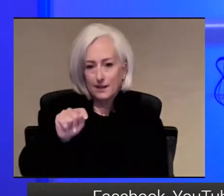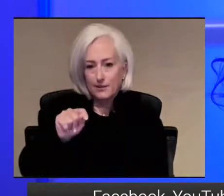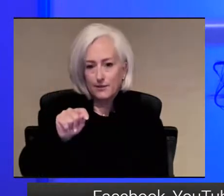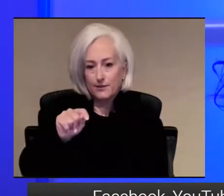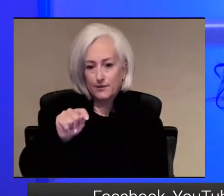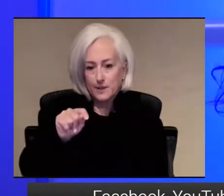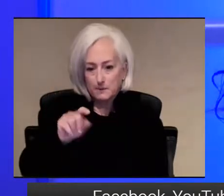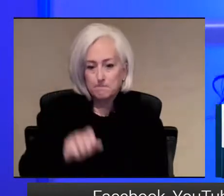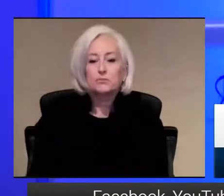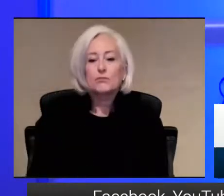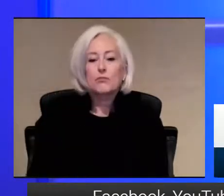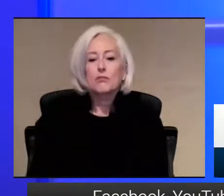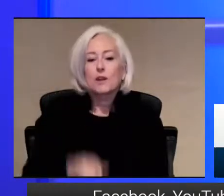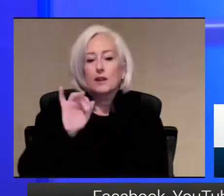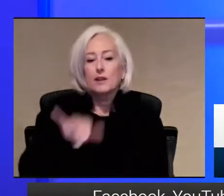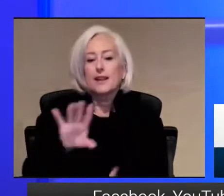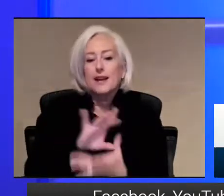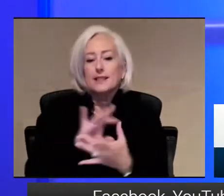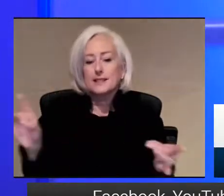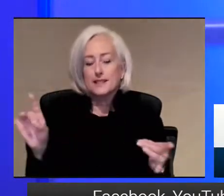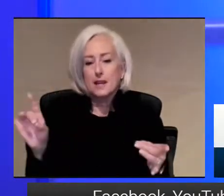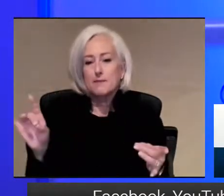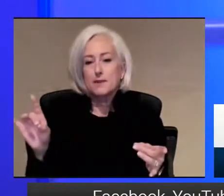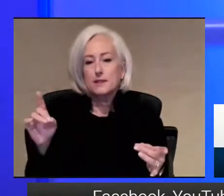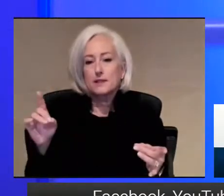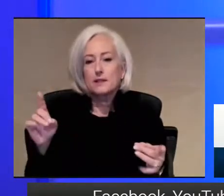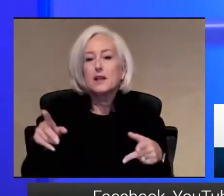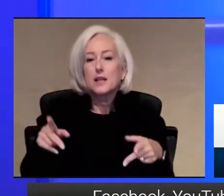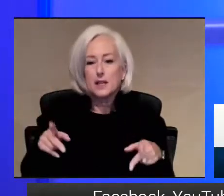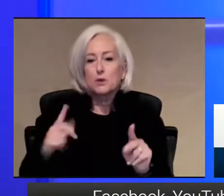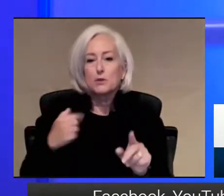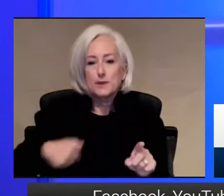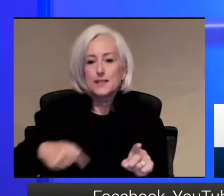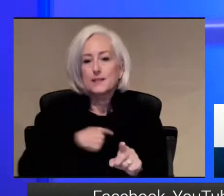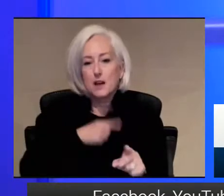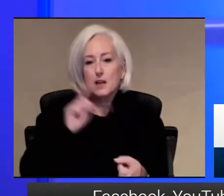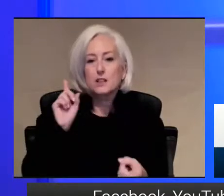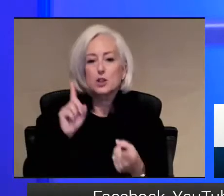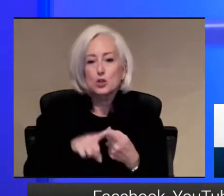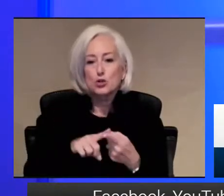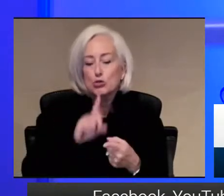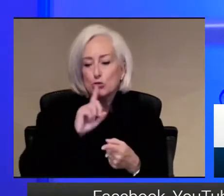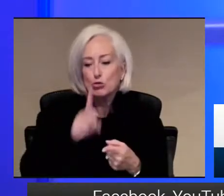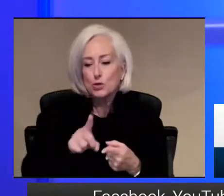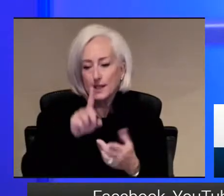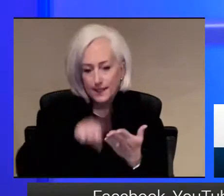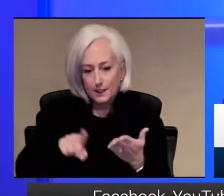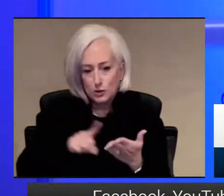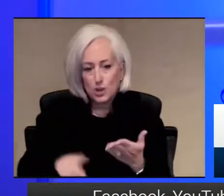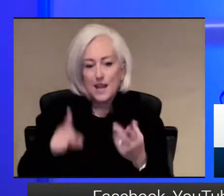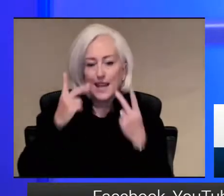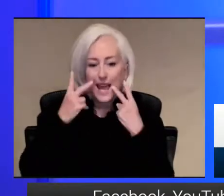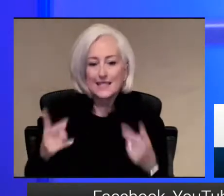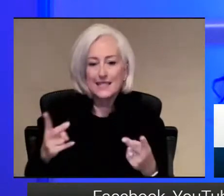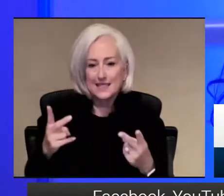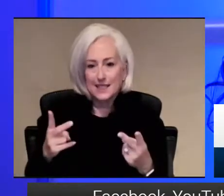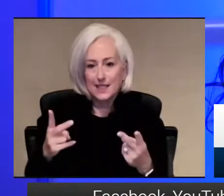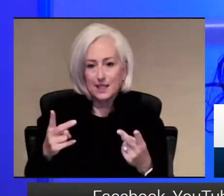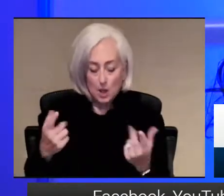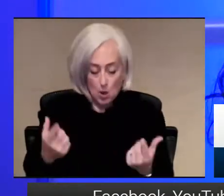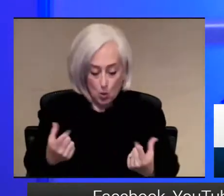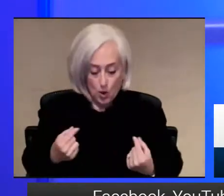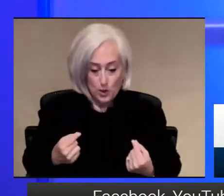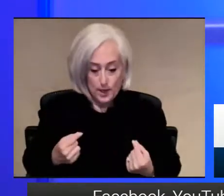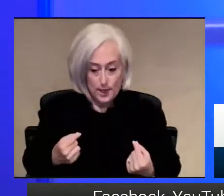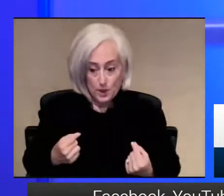that statement, it allows us to really check and see, what are we doing? Are we listening? Are